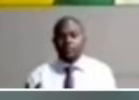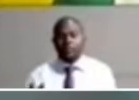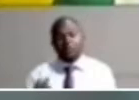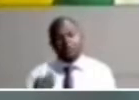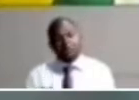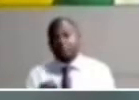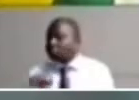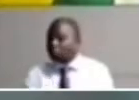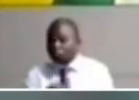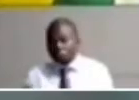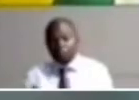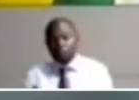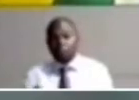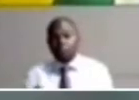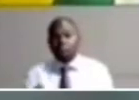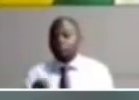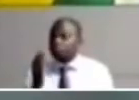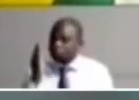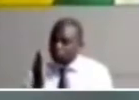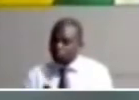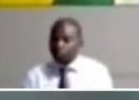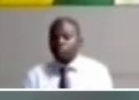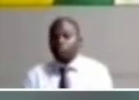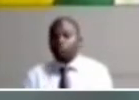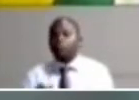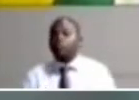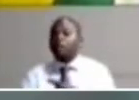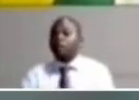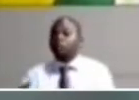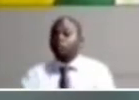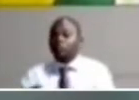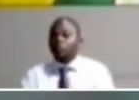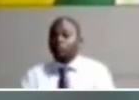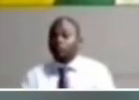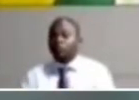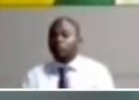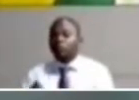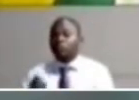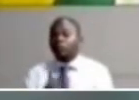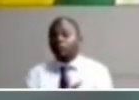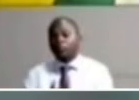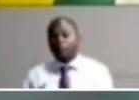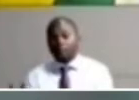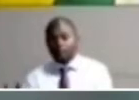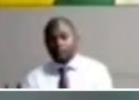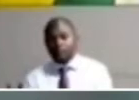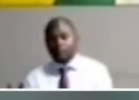If they cannot do that, let them suspend production for 14 days.